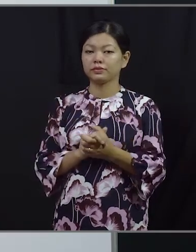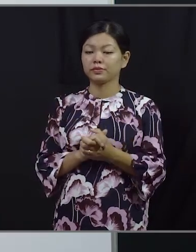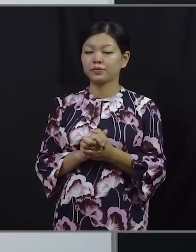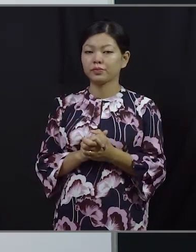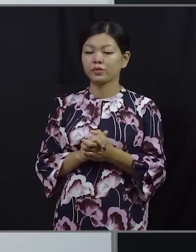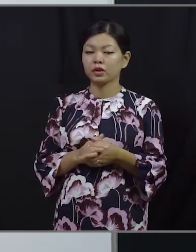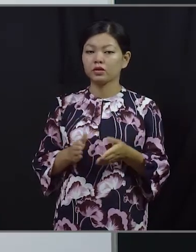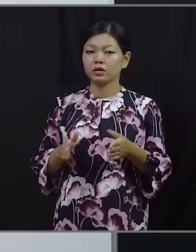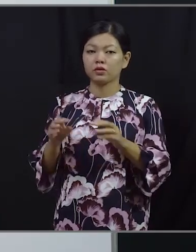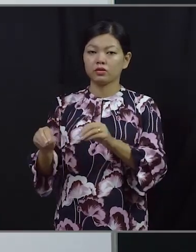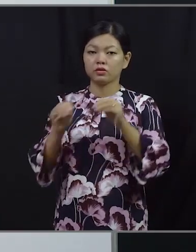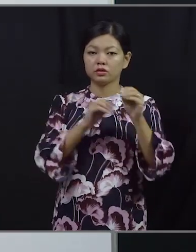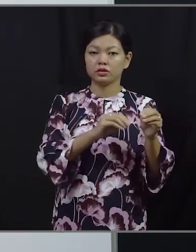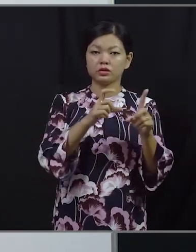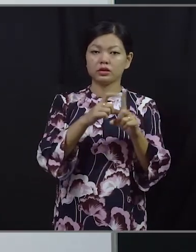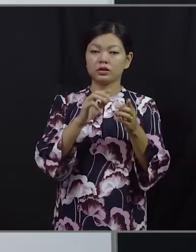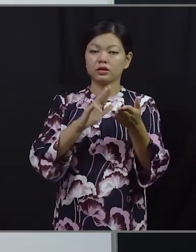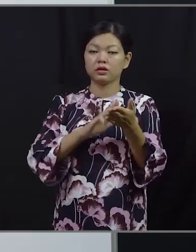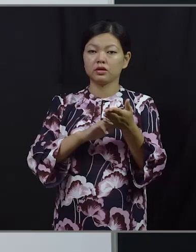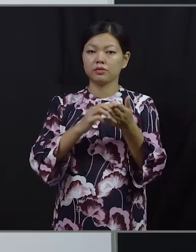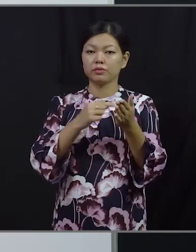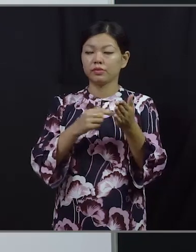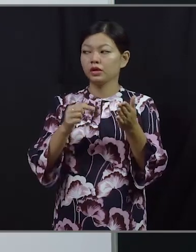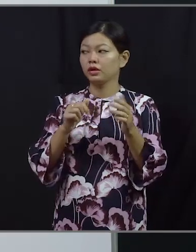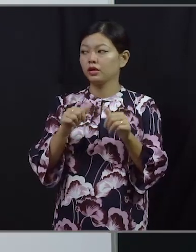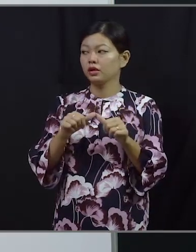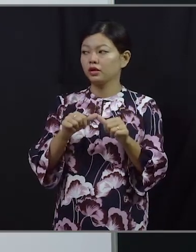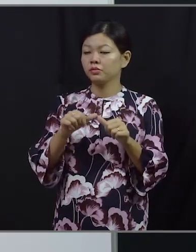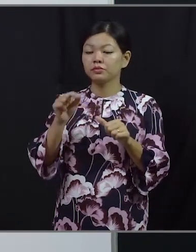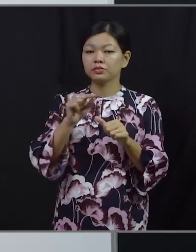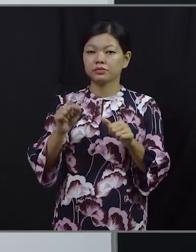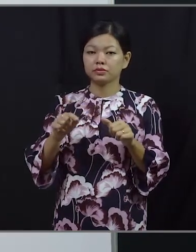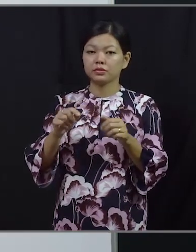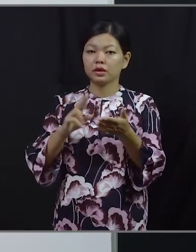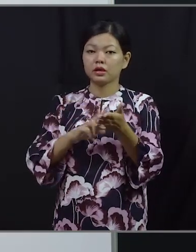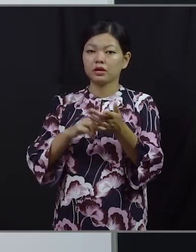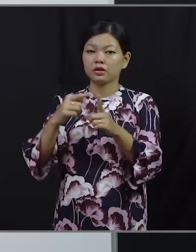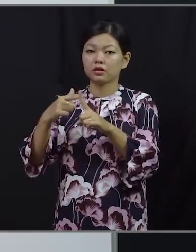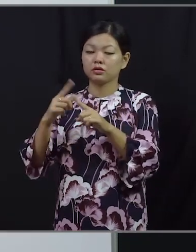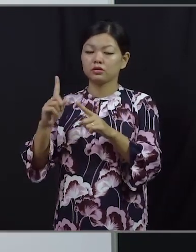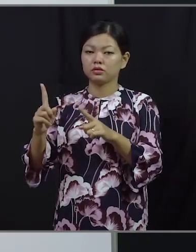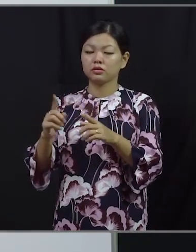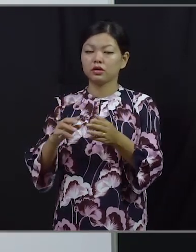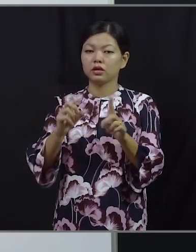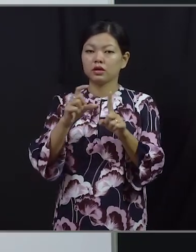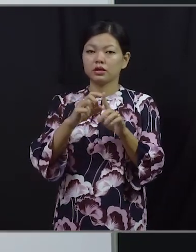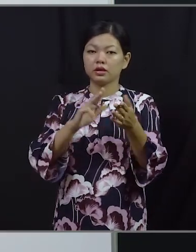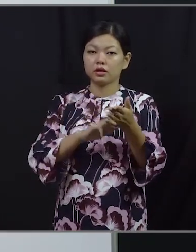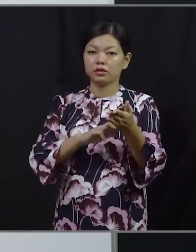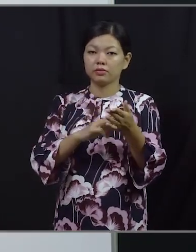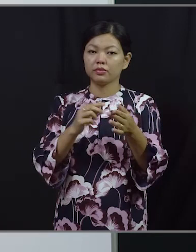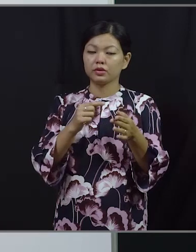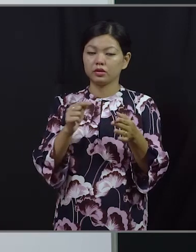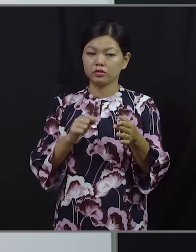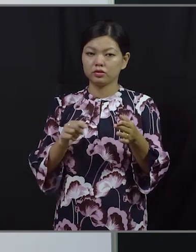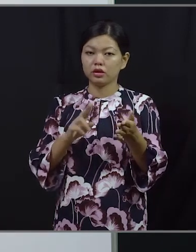a equal n plus 1. Okay, so from here I can write dm equal to n plus